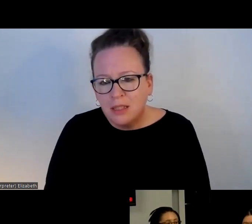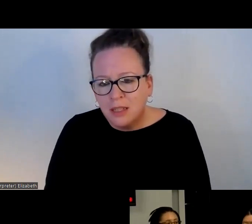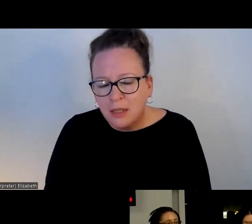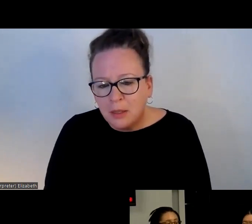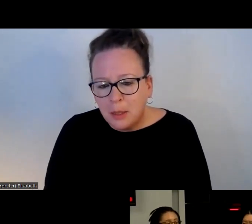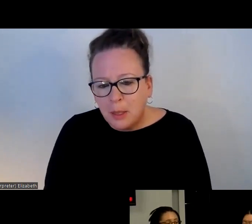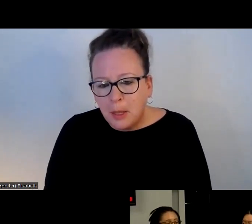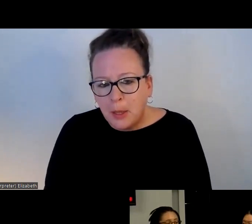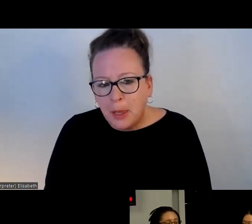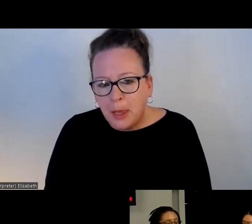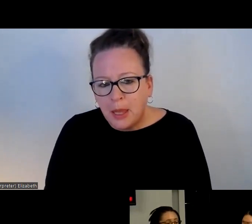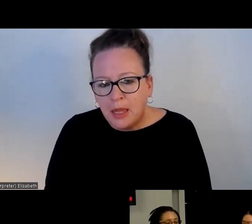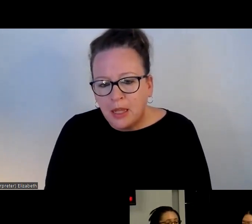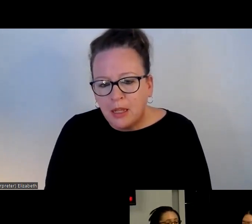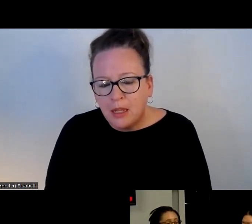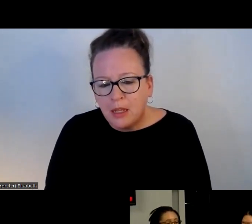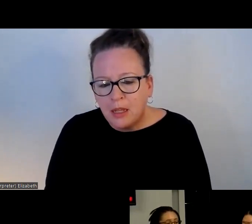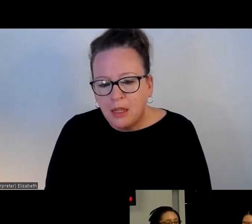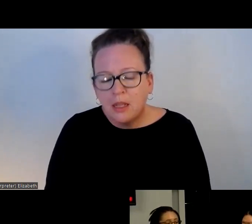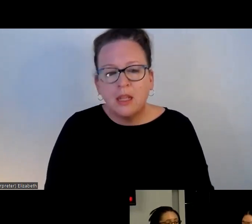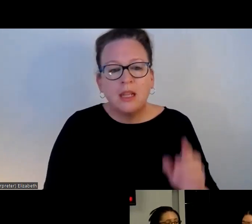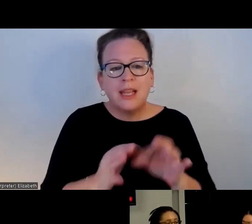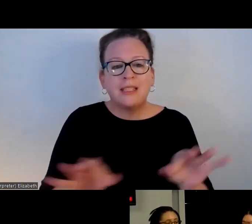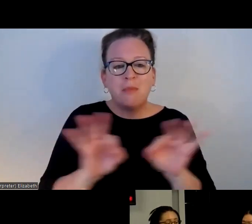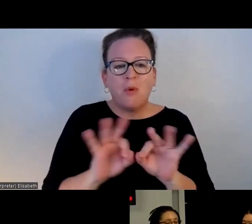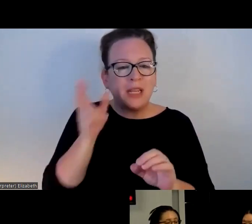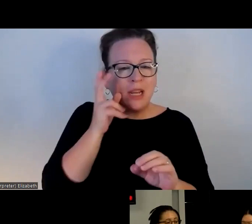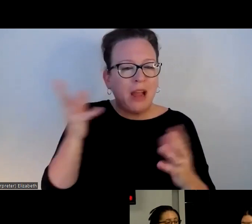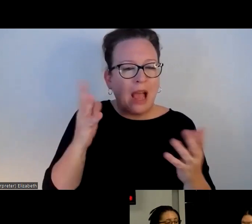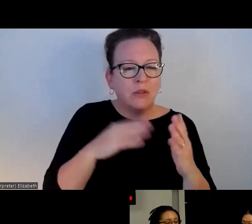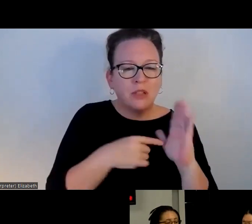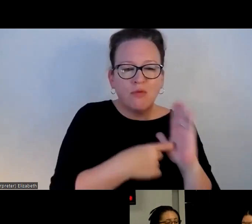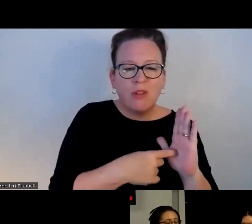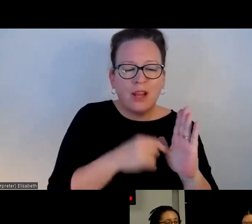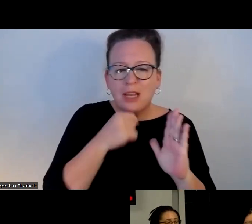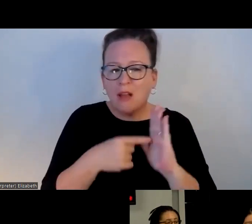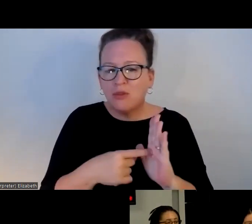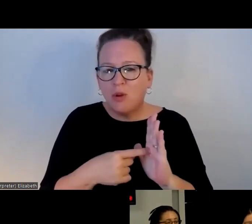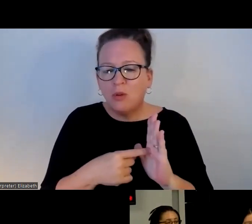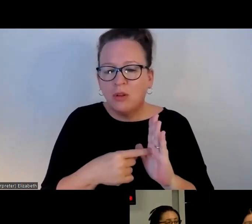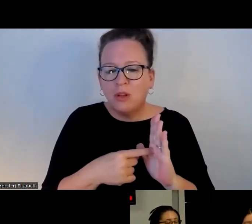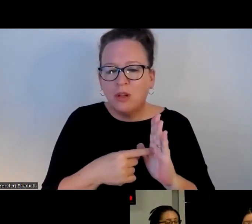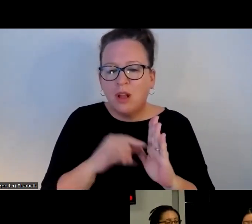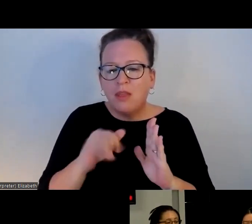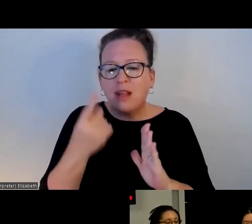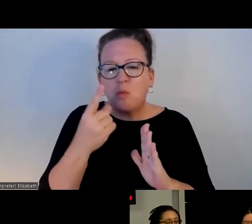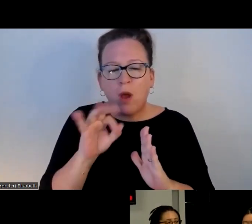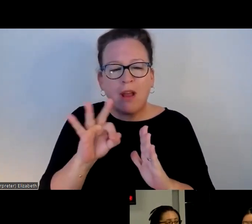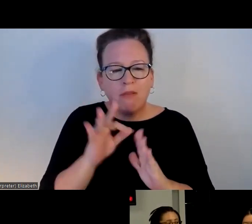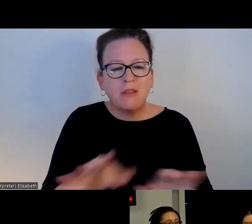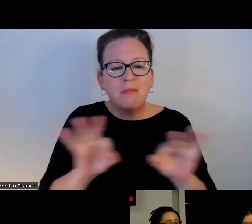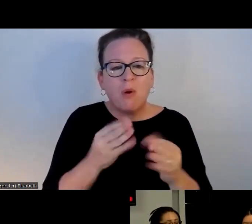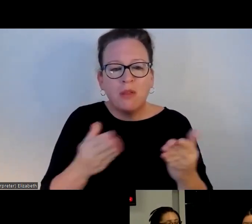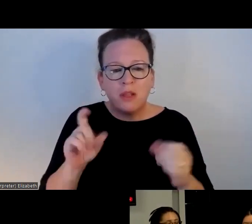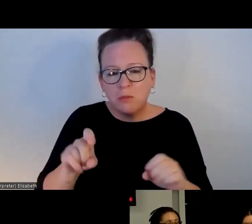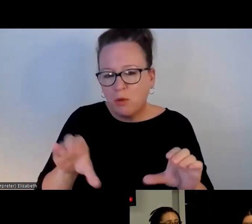what are we hearing and how is it reflected or not reflected in the definition, right? That's one of the core things that we're supposed to do.